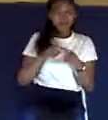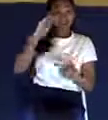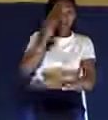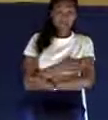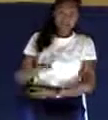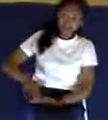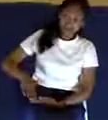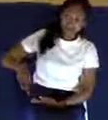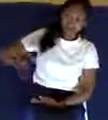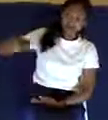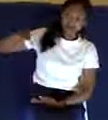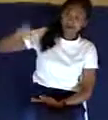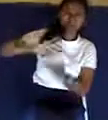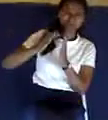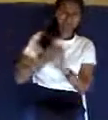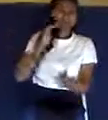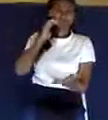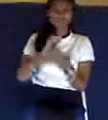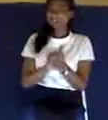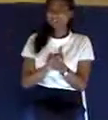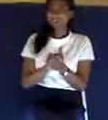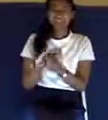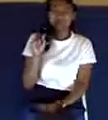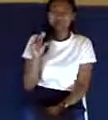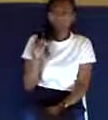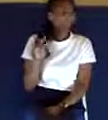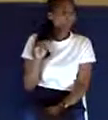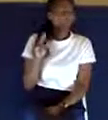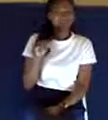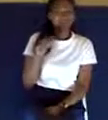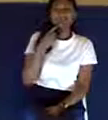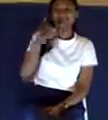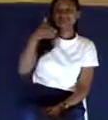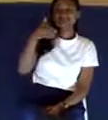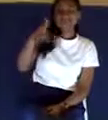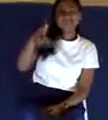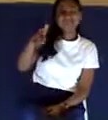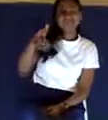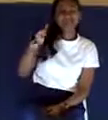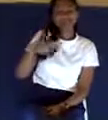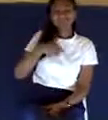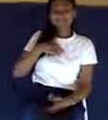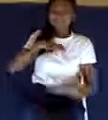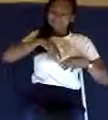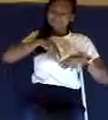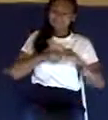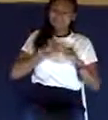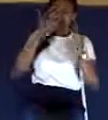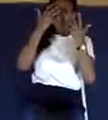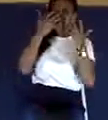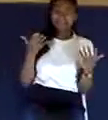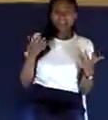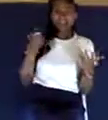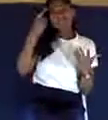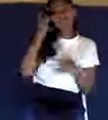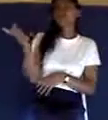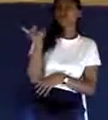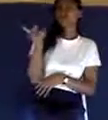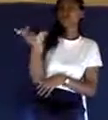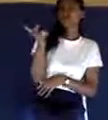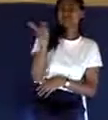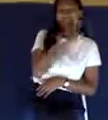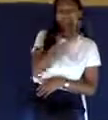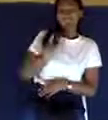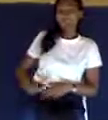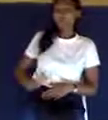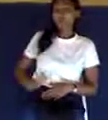having husbands? Nay, my daughters. She says, for it grieveth me much for your sakes that the hand of the Lord